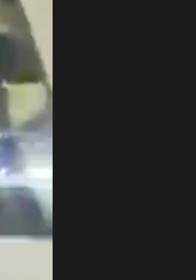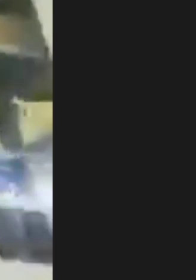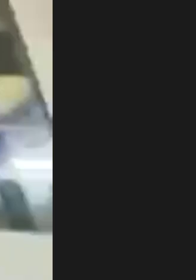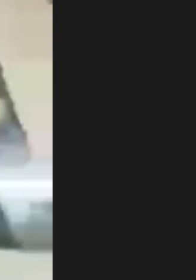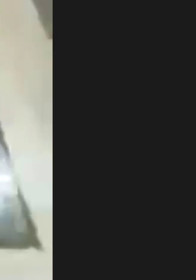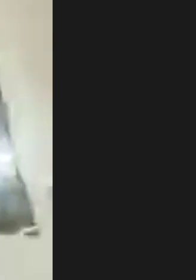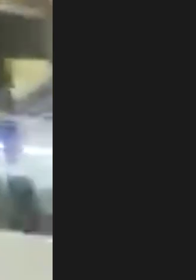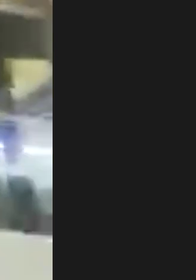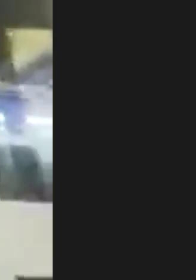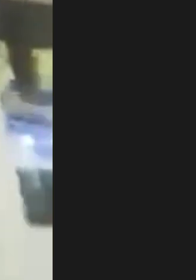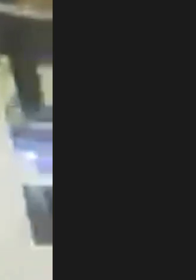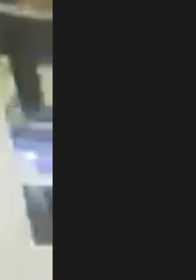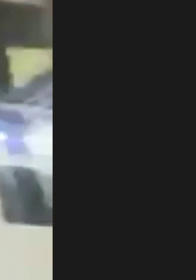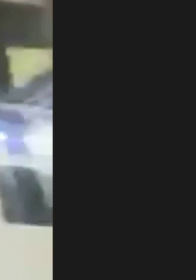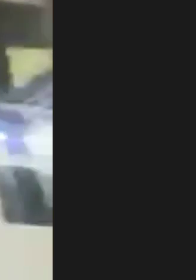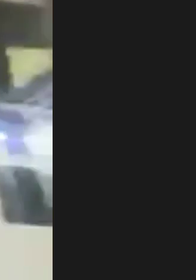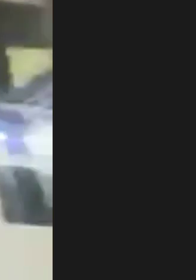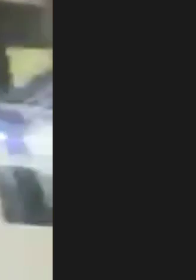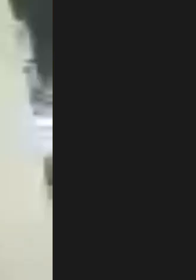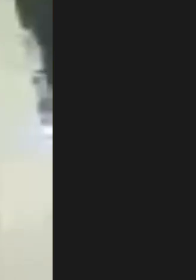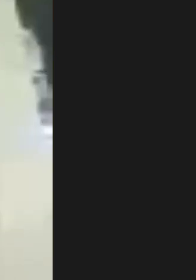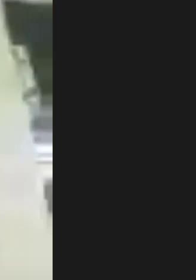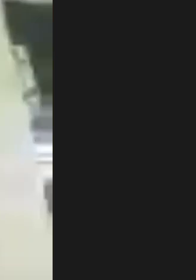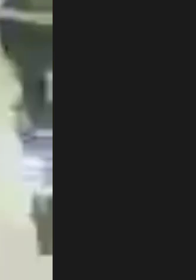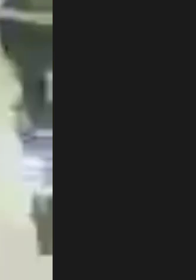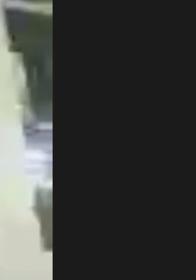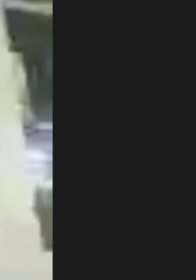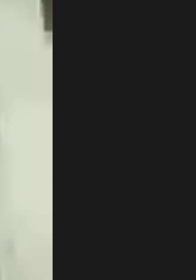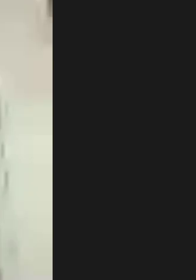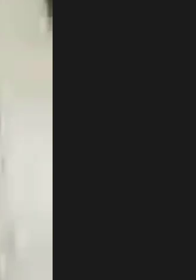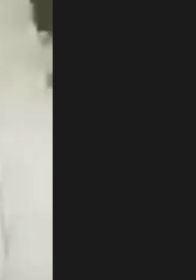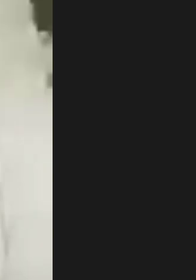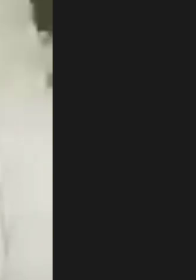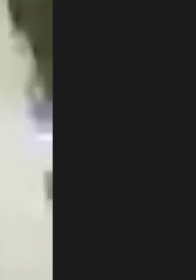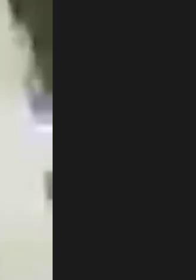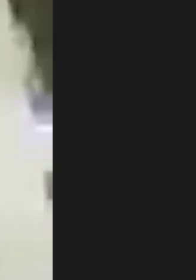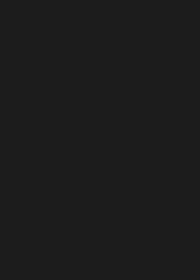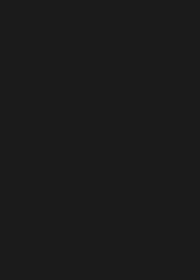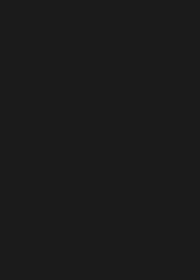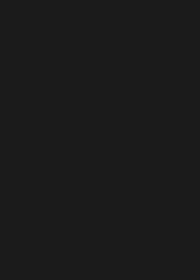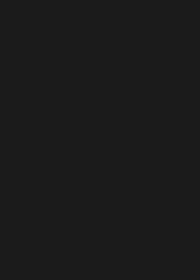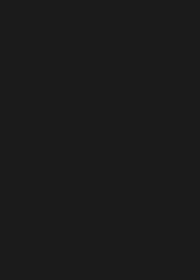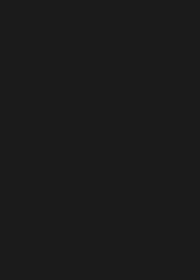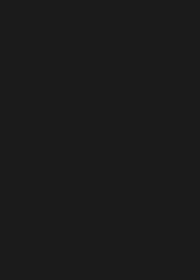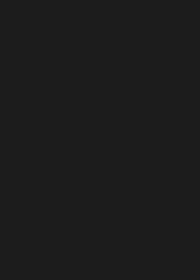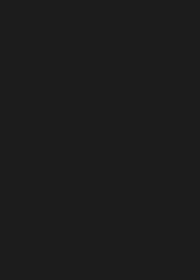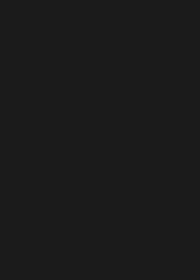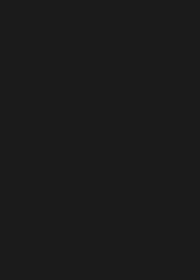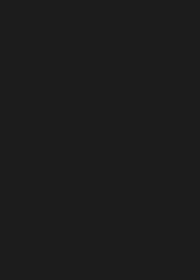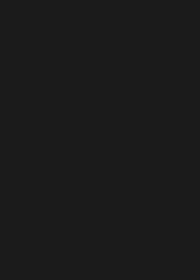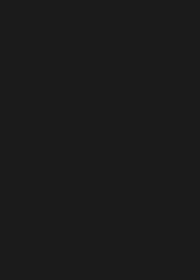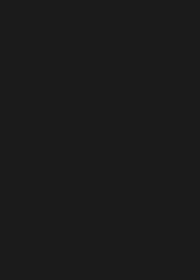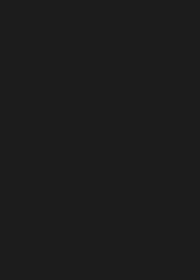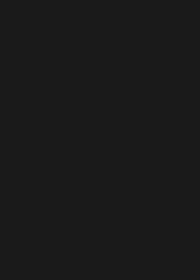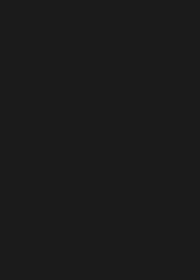welcome Mita Singhal, madam. And I already, our colleague Pratibha madam has